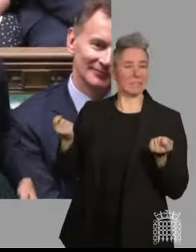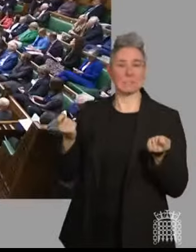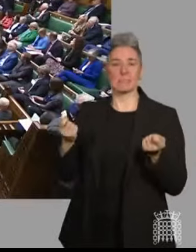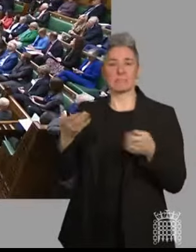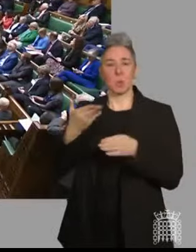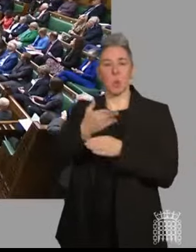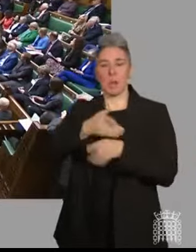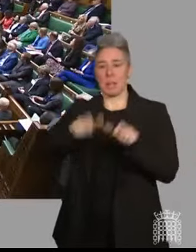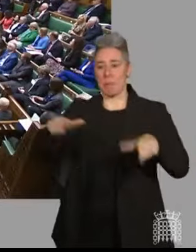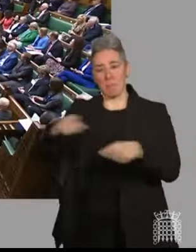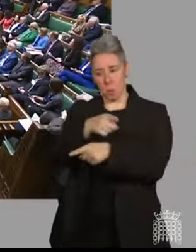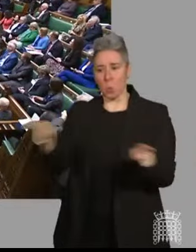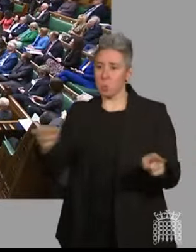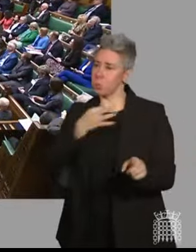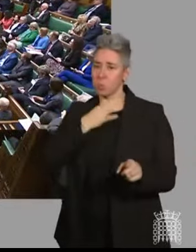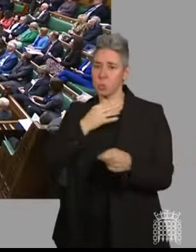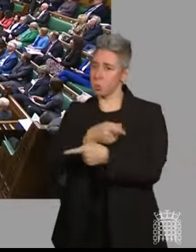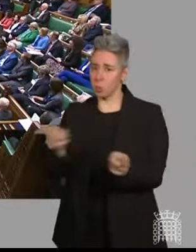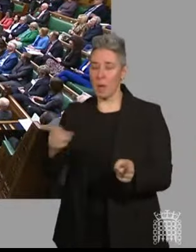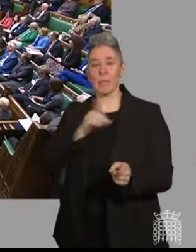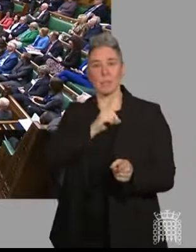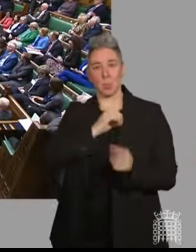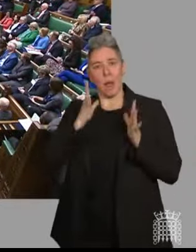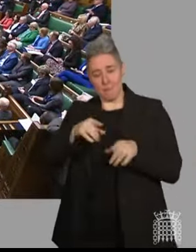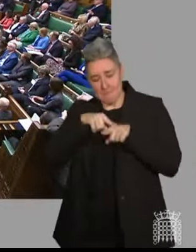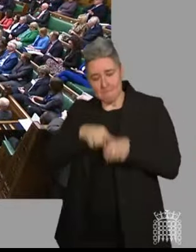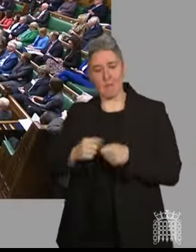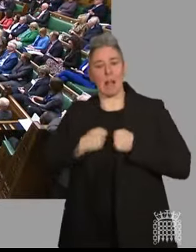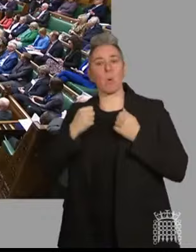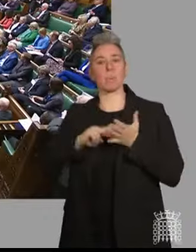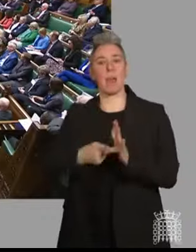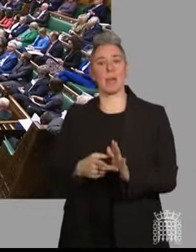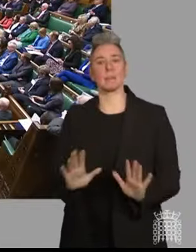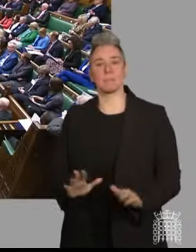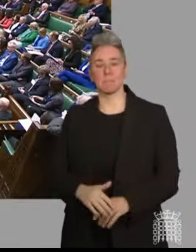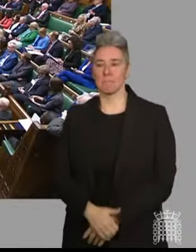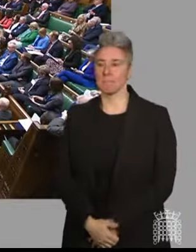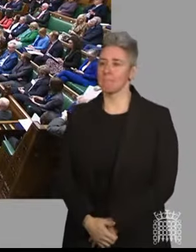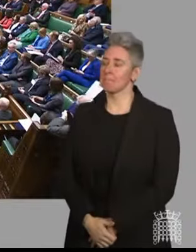Speaker. Number 14, Mr. Speaker.